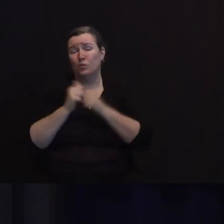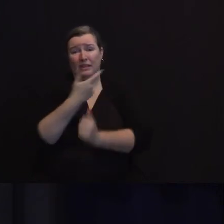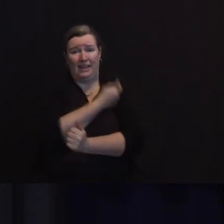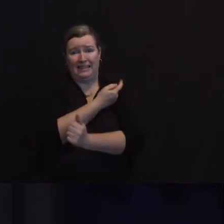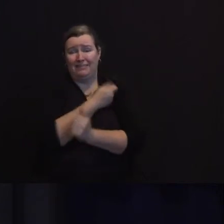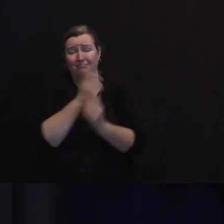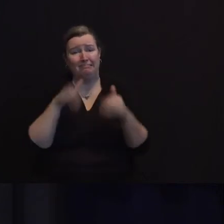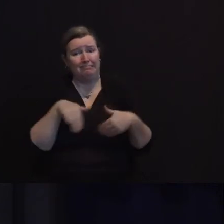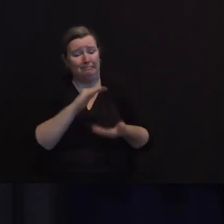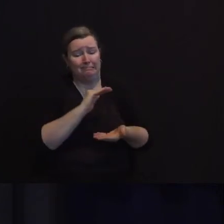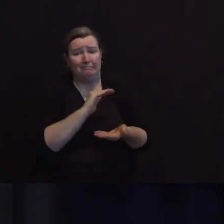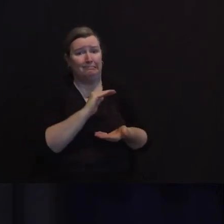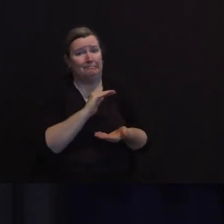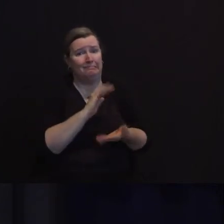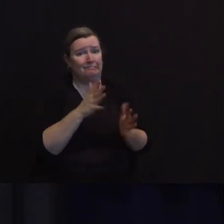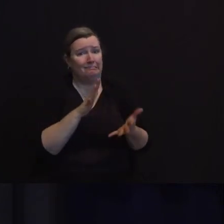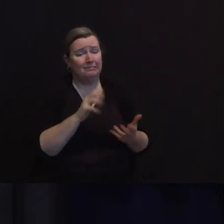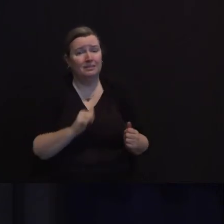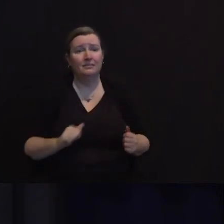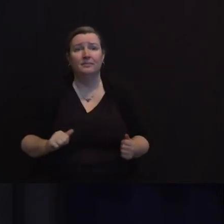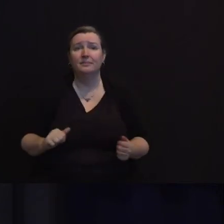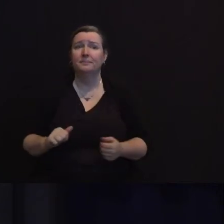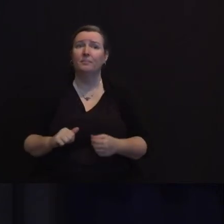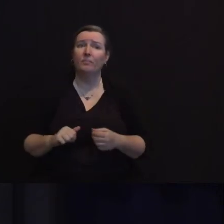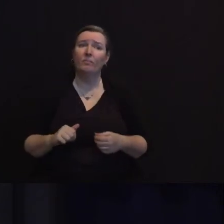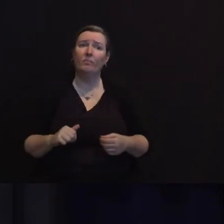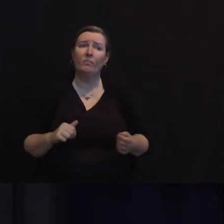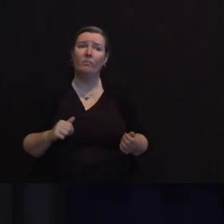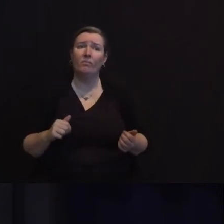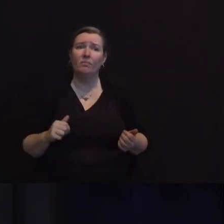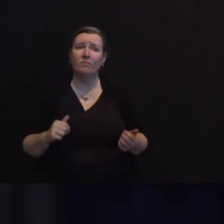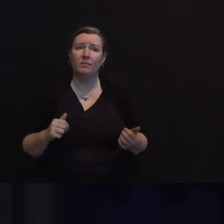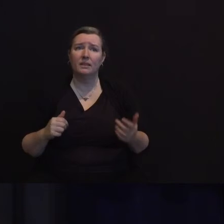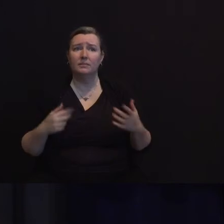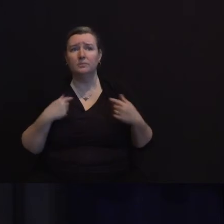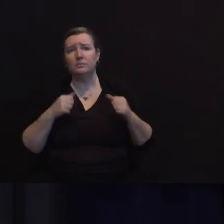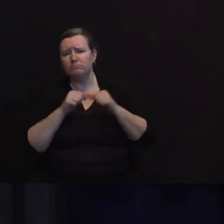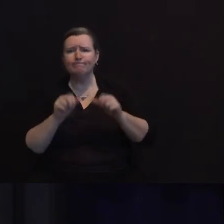Moving on, we continue to monitor for the spread of